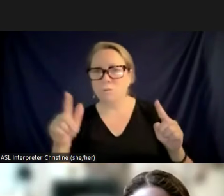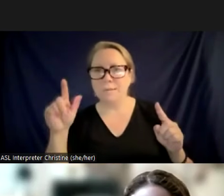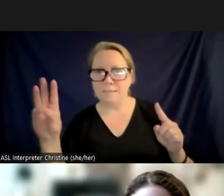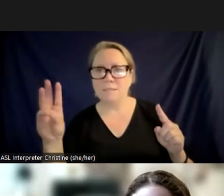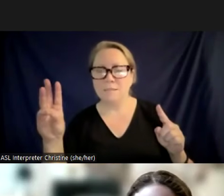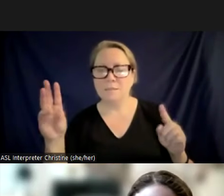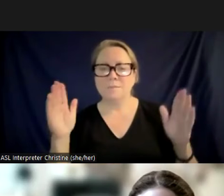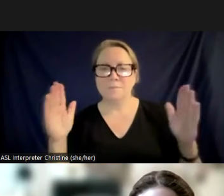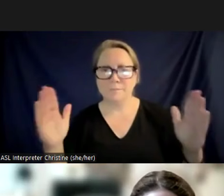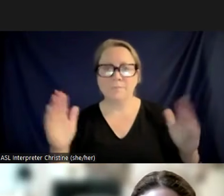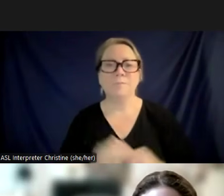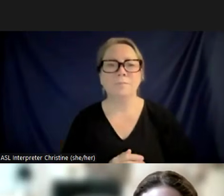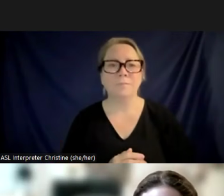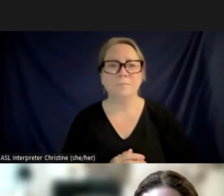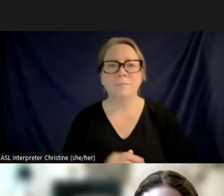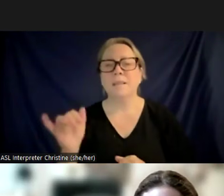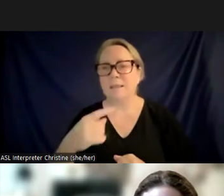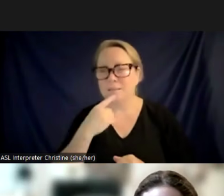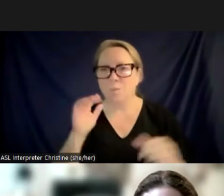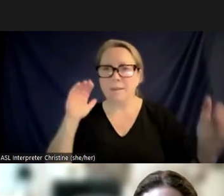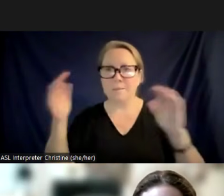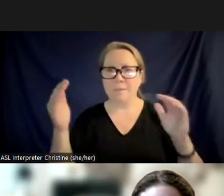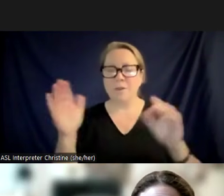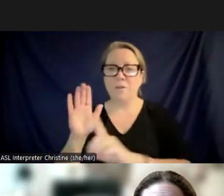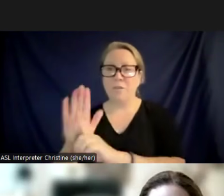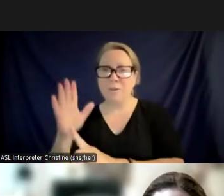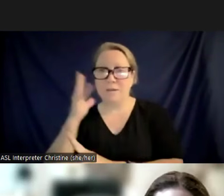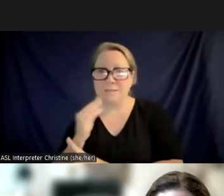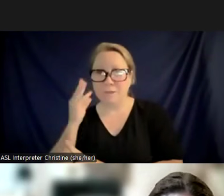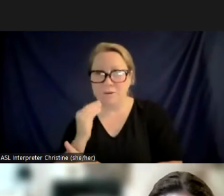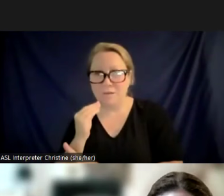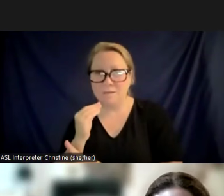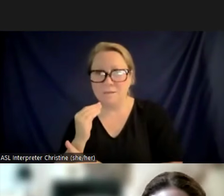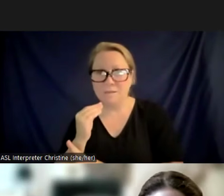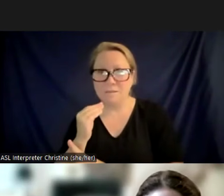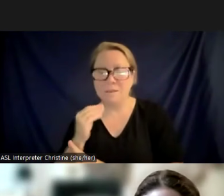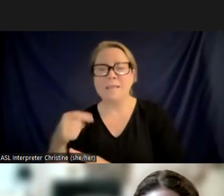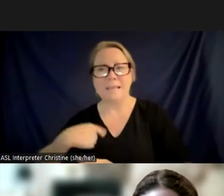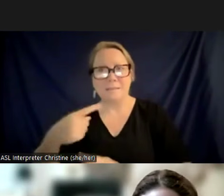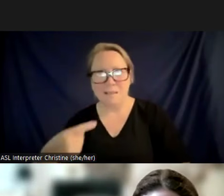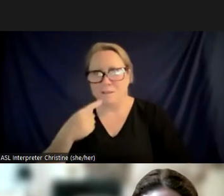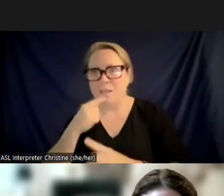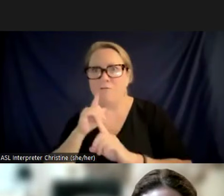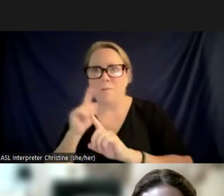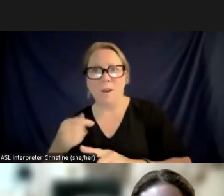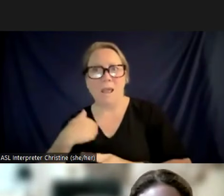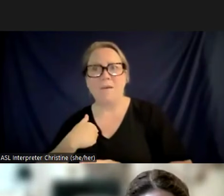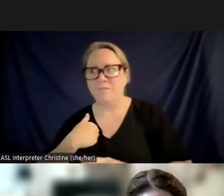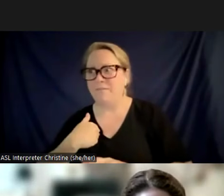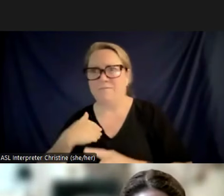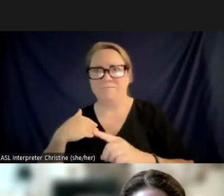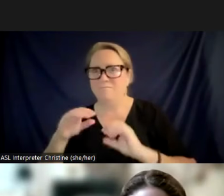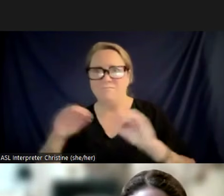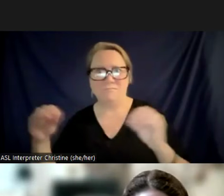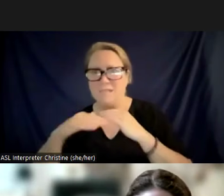old. And we compare, as I mentioned, the experiences of young people who reported experiencing housing instability in the survey to those